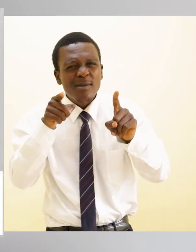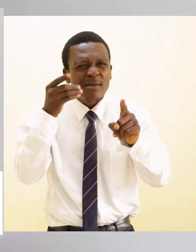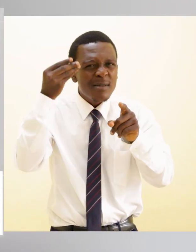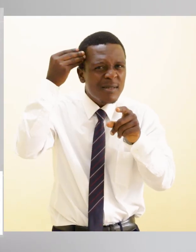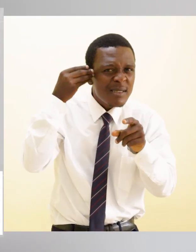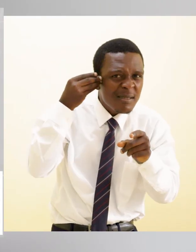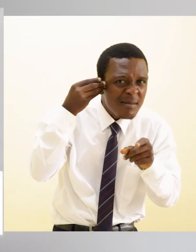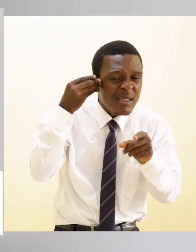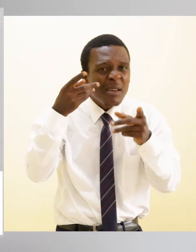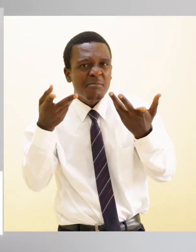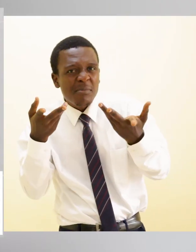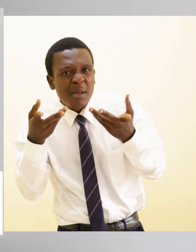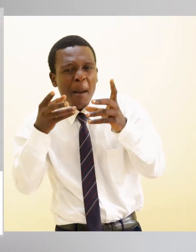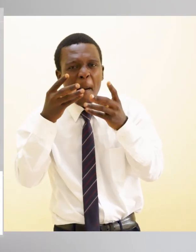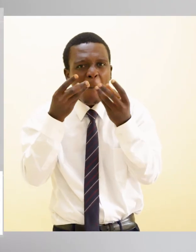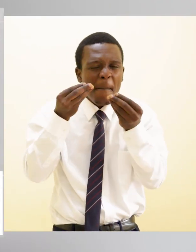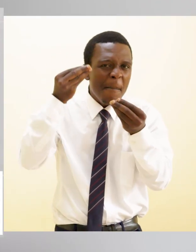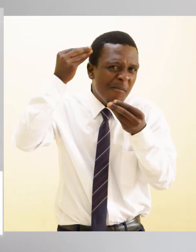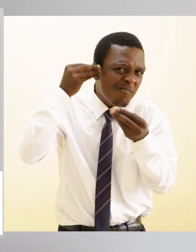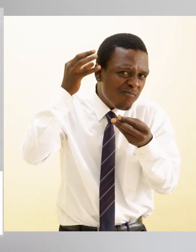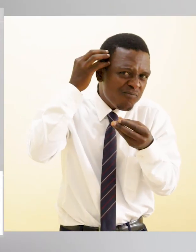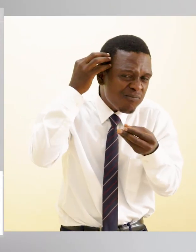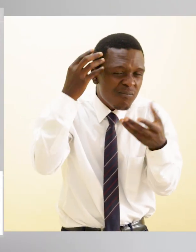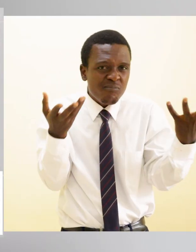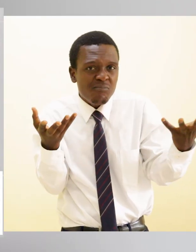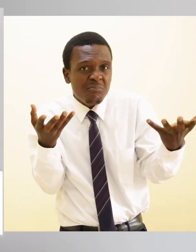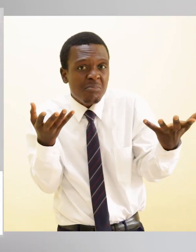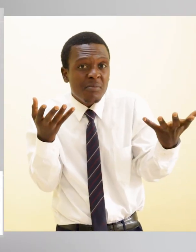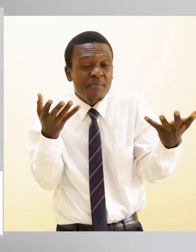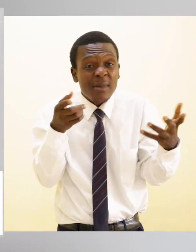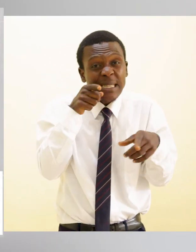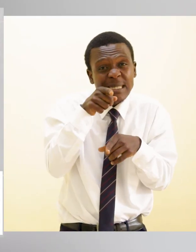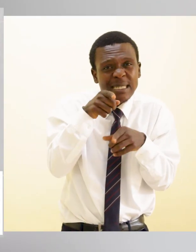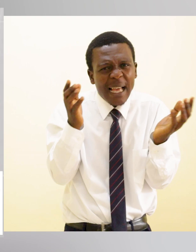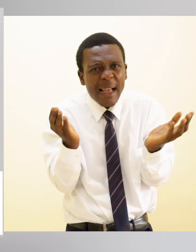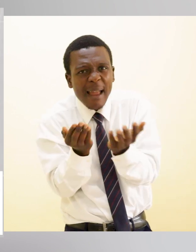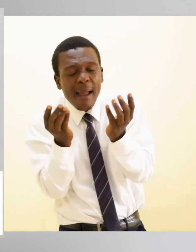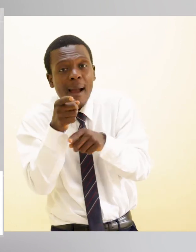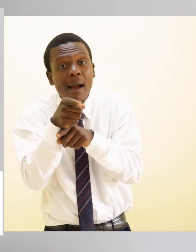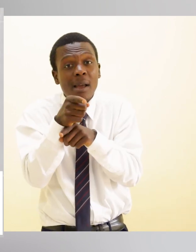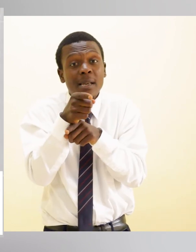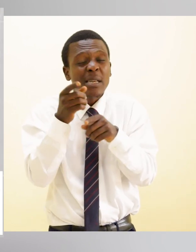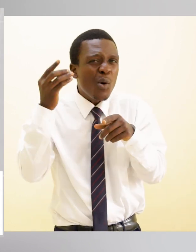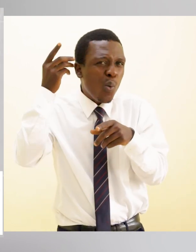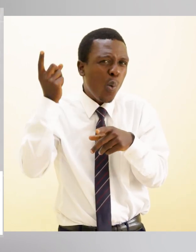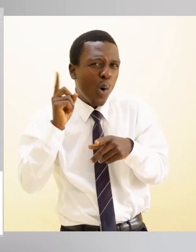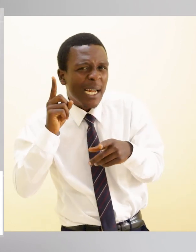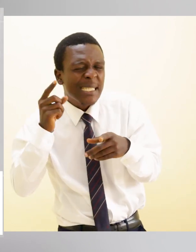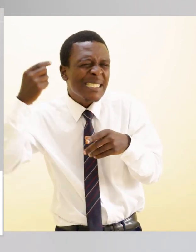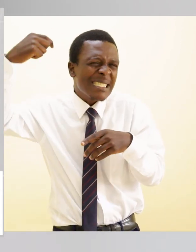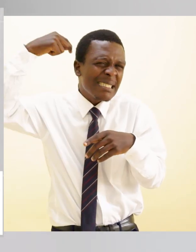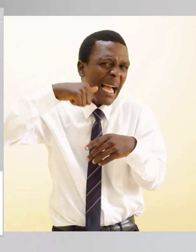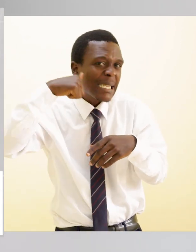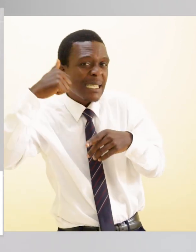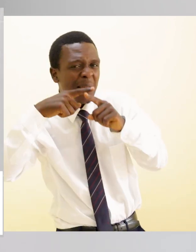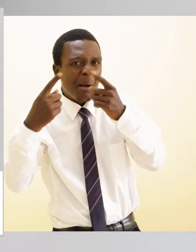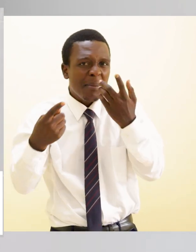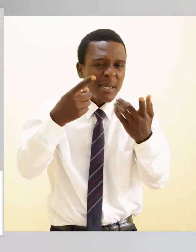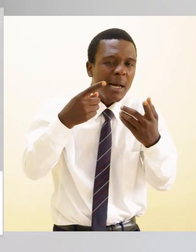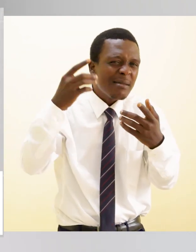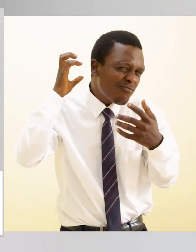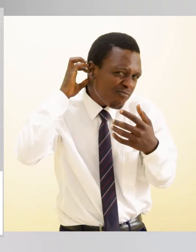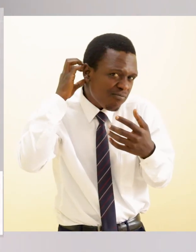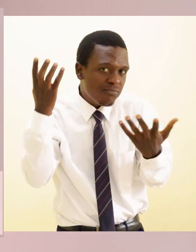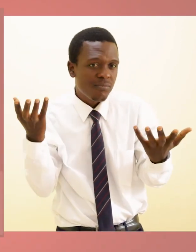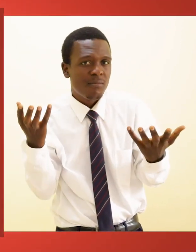skills include meatoplasty for canal stenosis and operative care for necrotizing otitis externa or